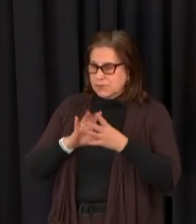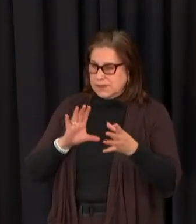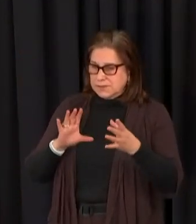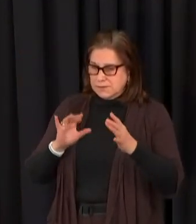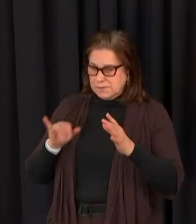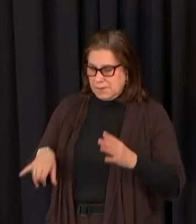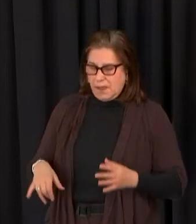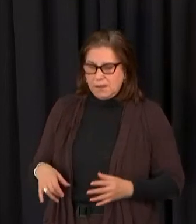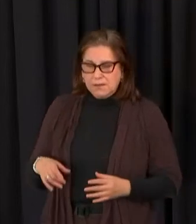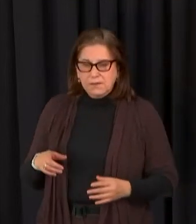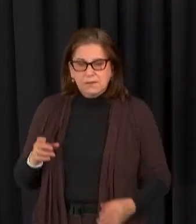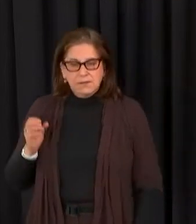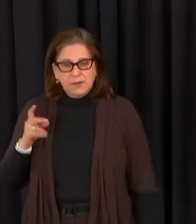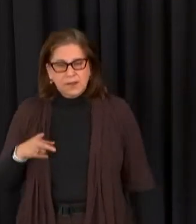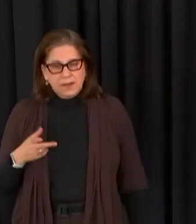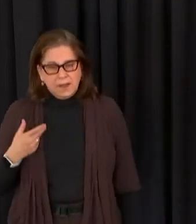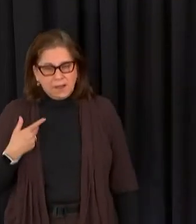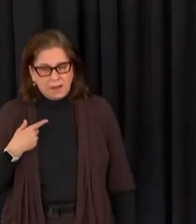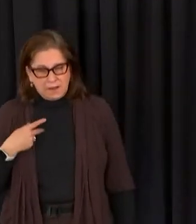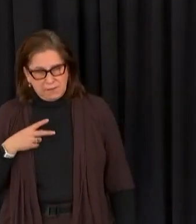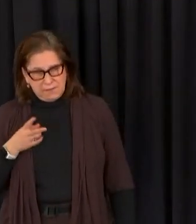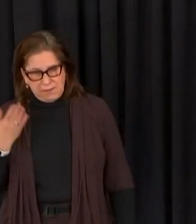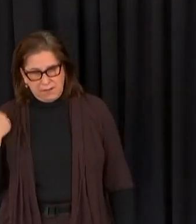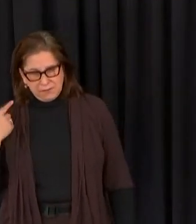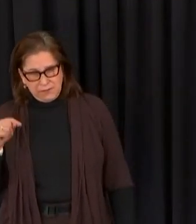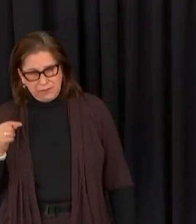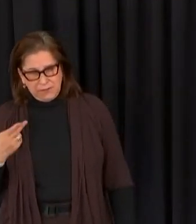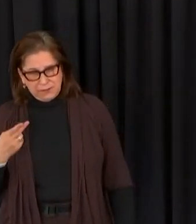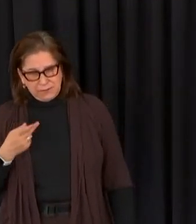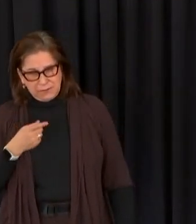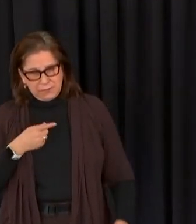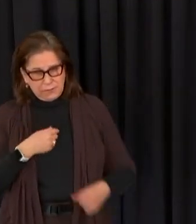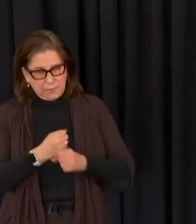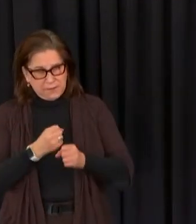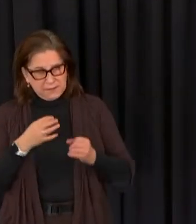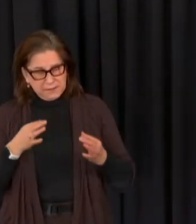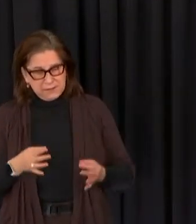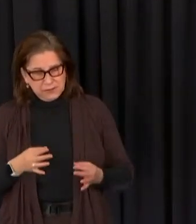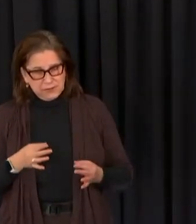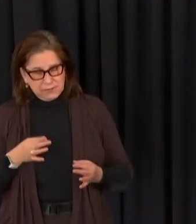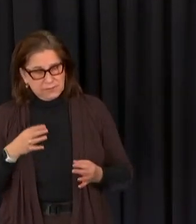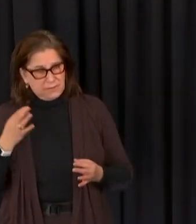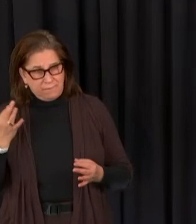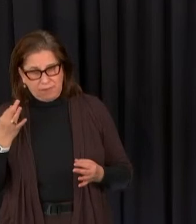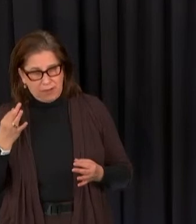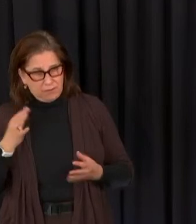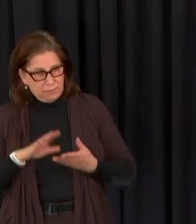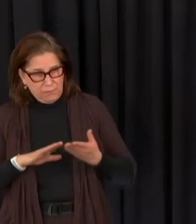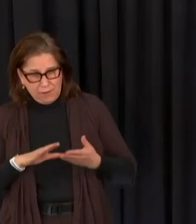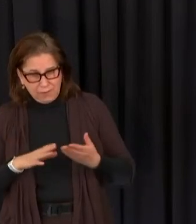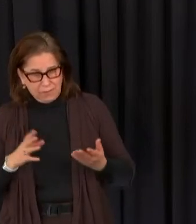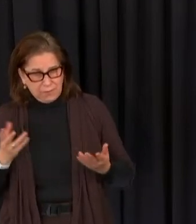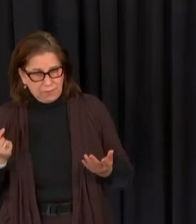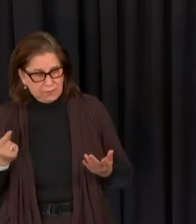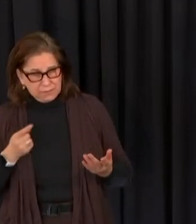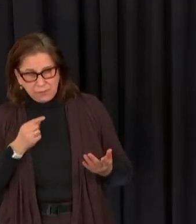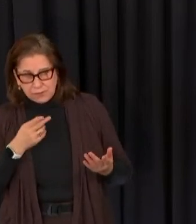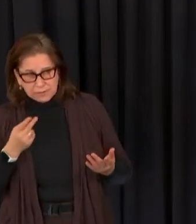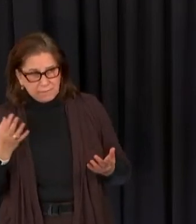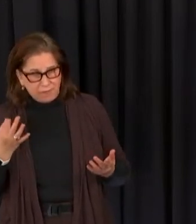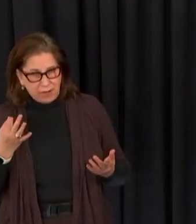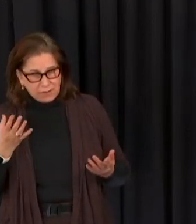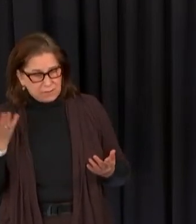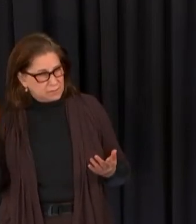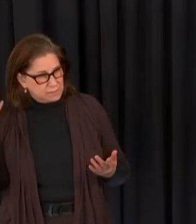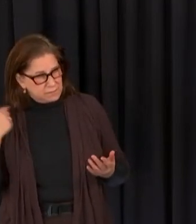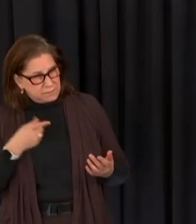this week. Okay, it's just because on Thursday night there was no decision made, and then Friday there was. So was it sometime between that time frame? That's just the part I'm